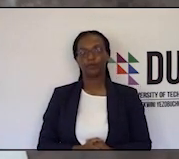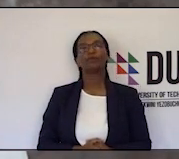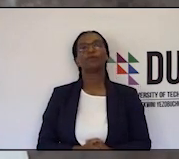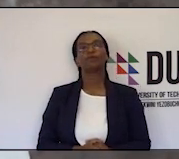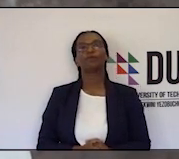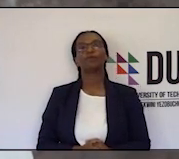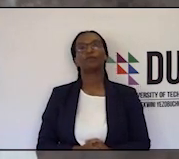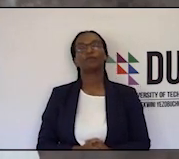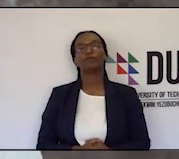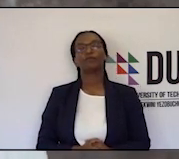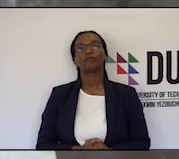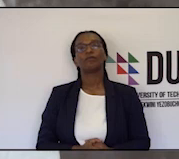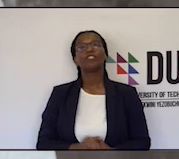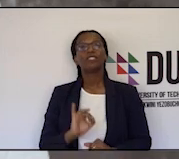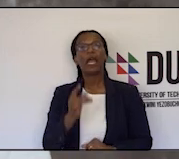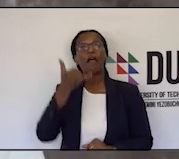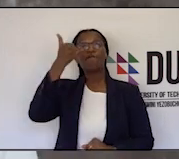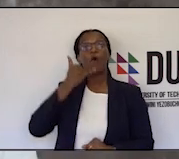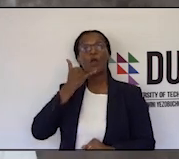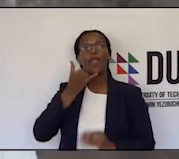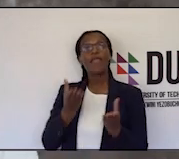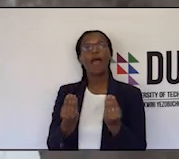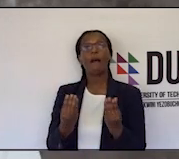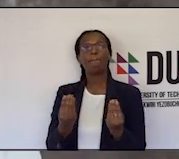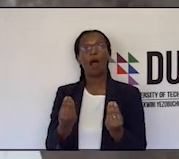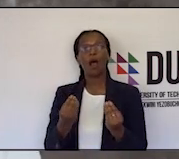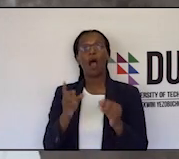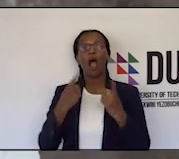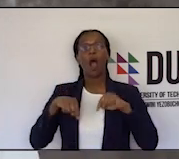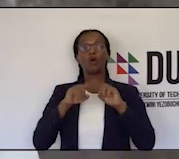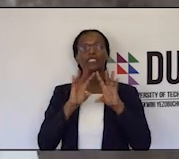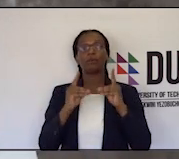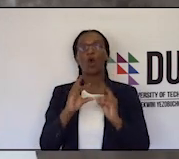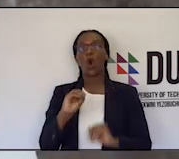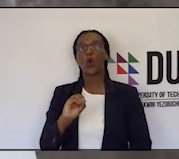naidua@dut.ac.za. The phone number to our department is